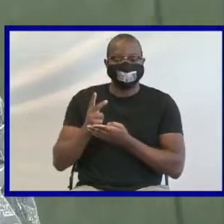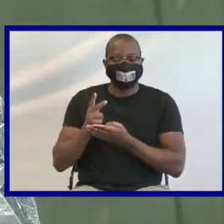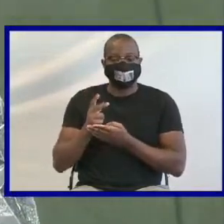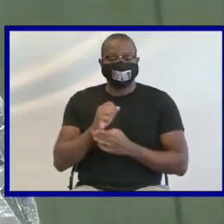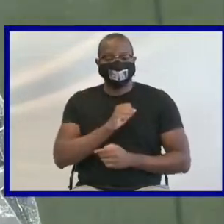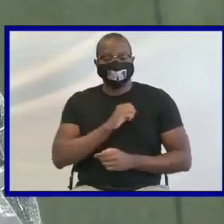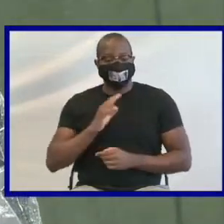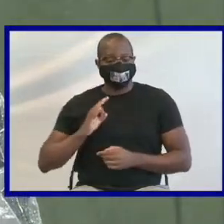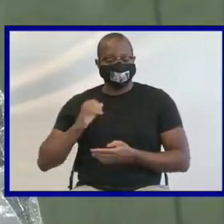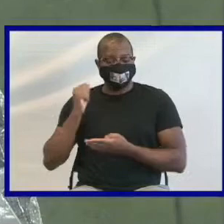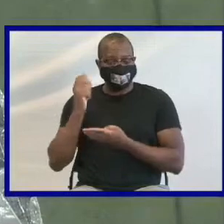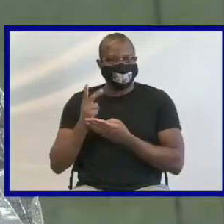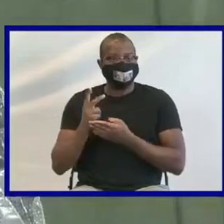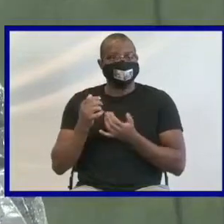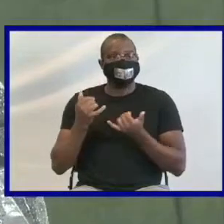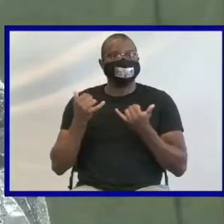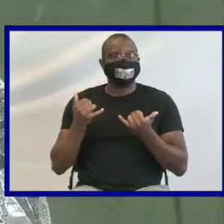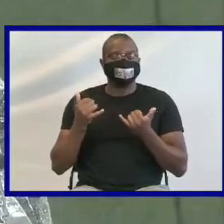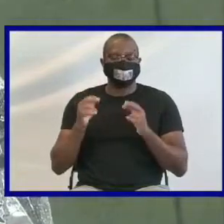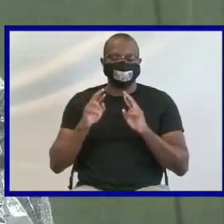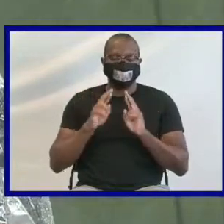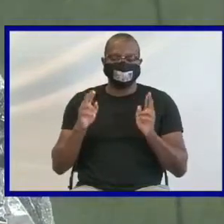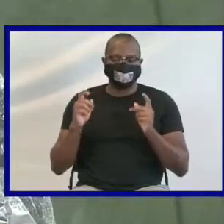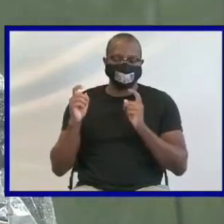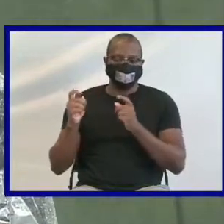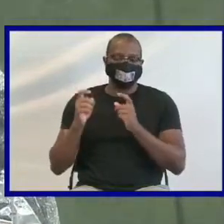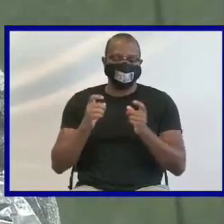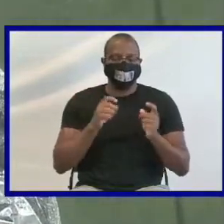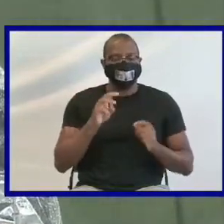are now presented to you to receive their master's degree.